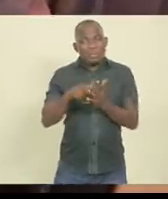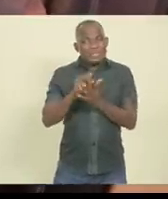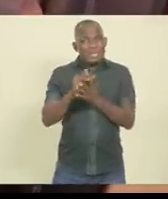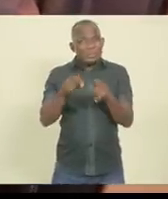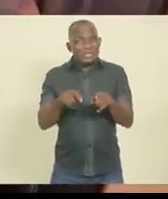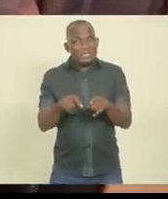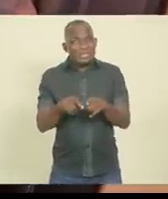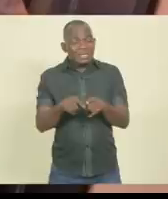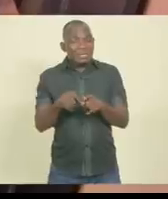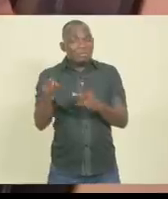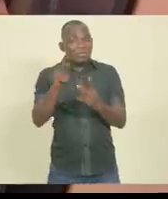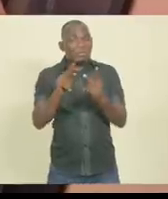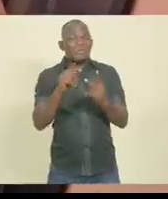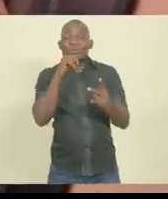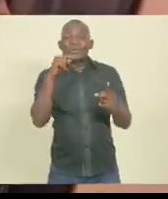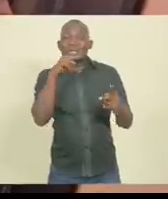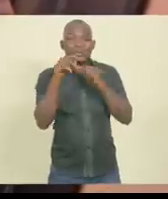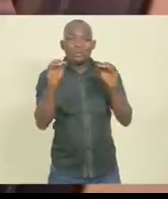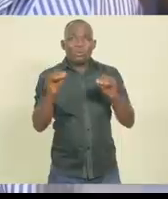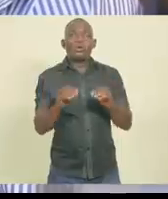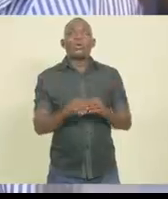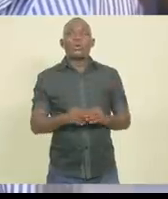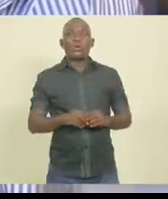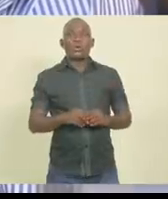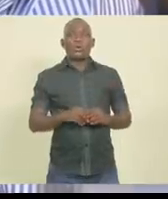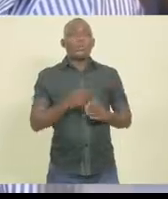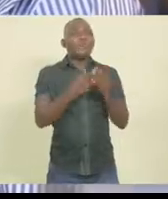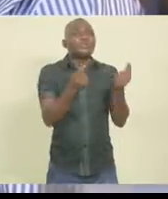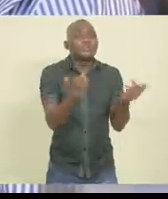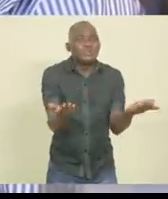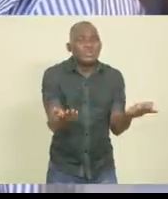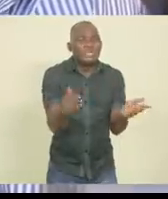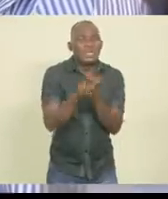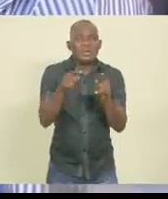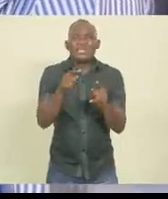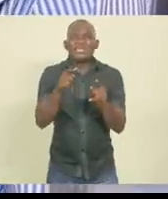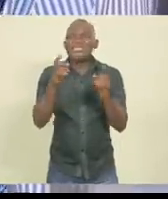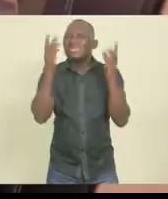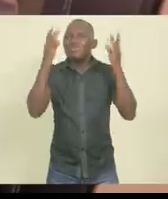That means they were not lying. No, they weren't. What would you do about this?